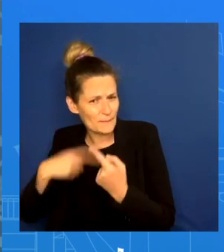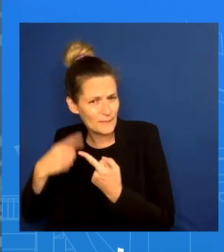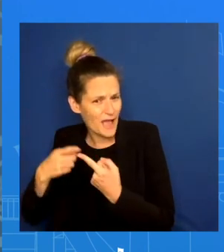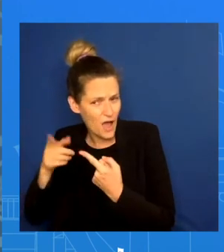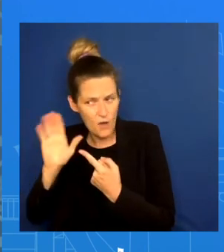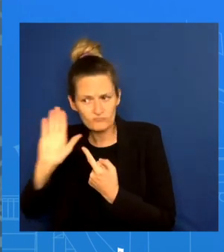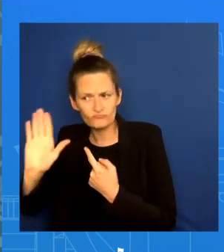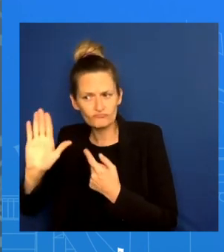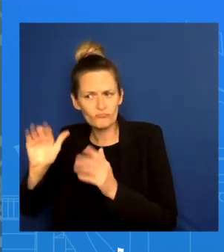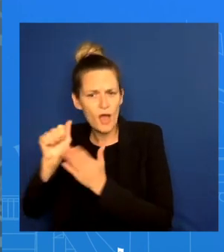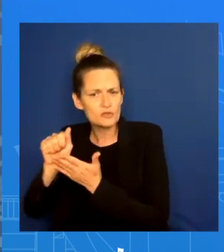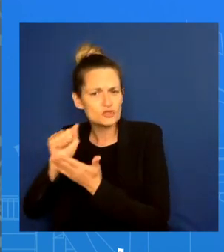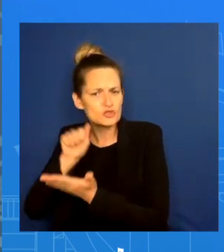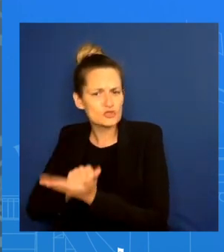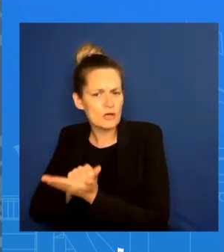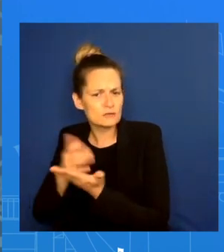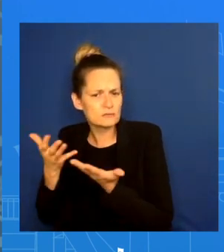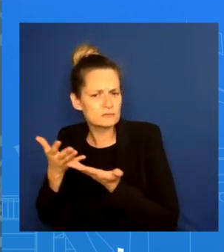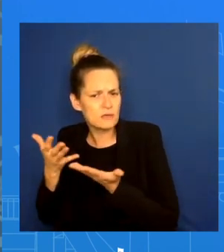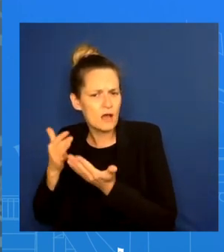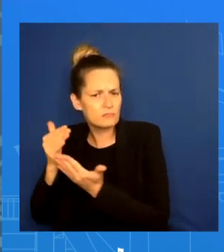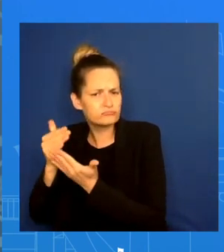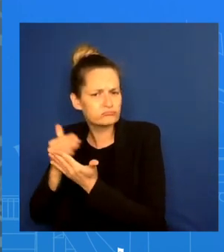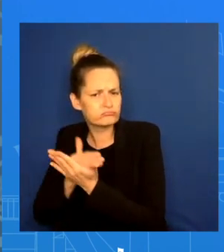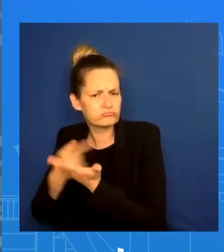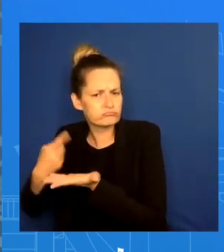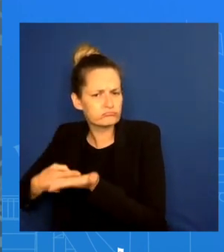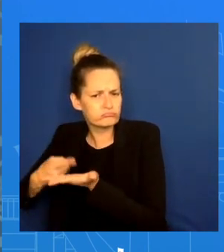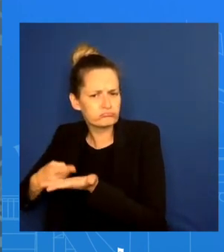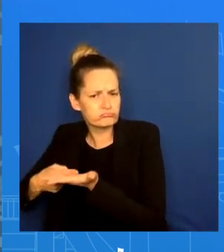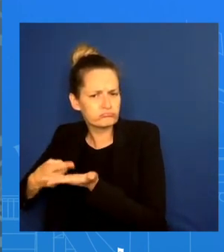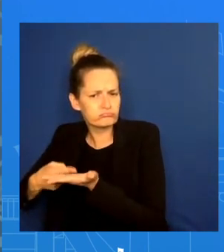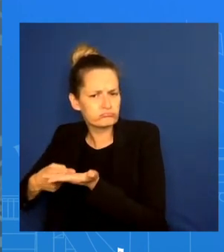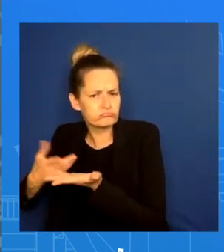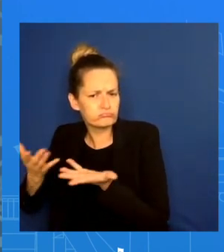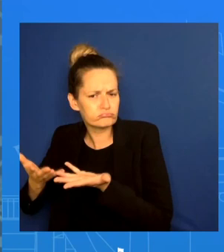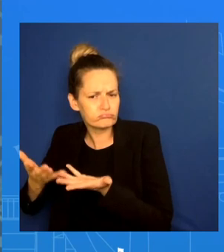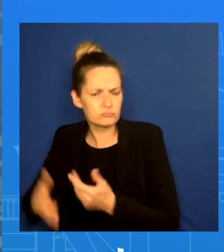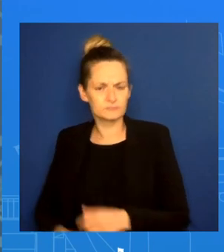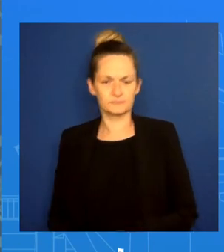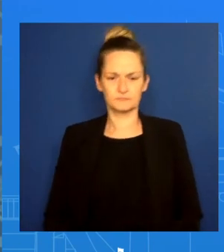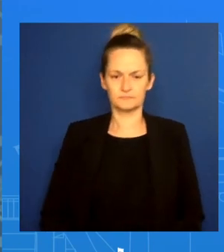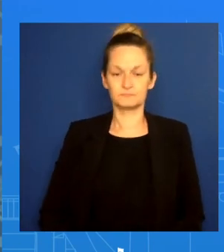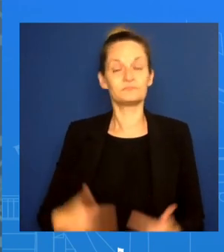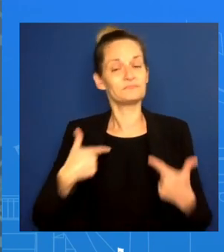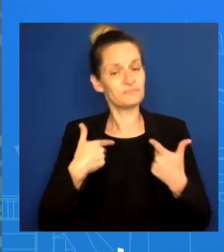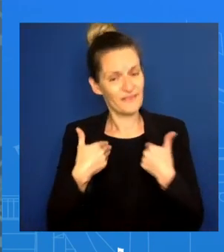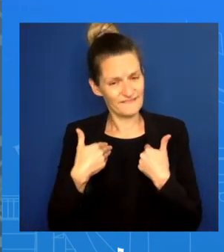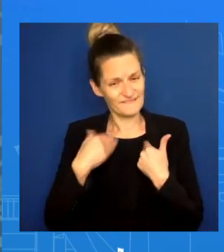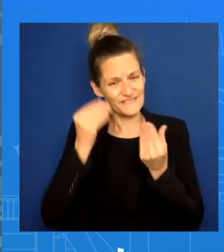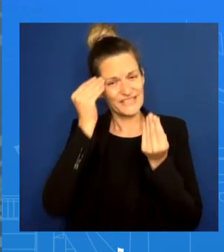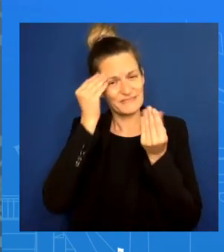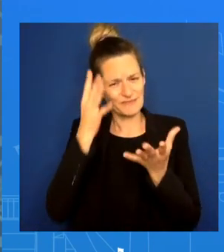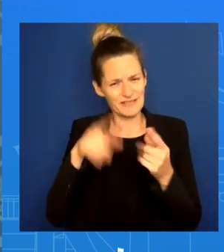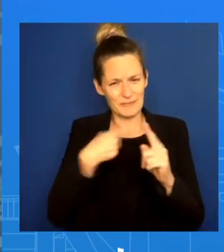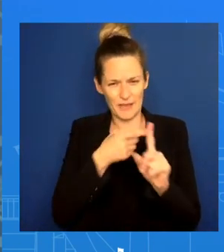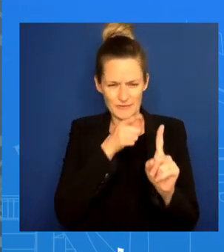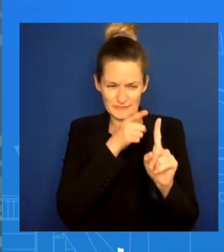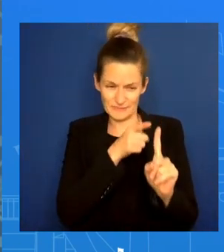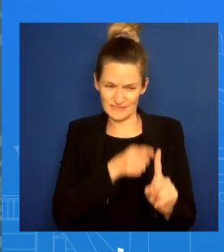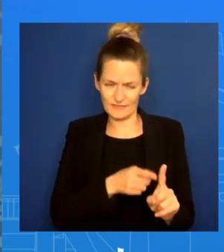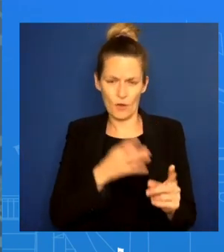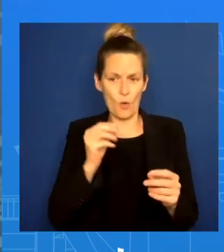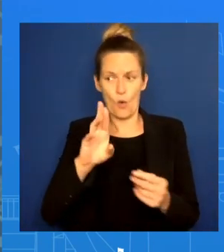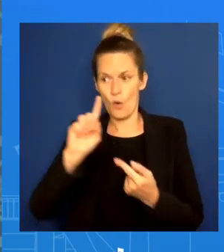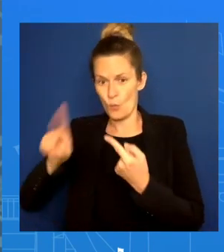be certainly very soon in coming days. But I wouldn't get more specific than that for you. Hang on. He had a second